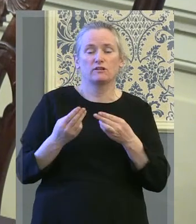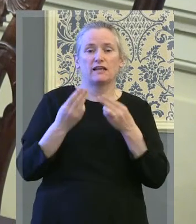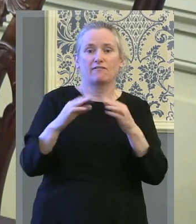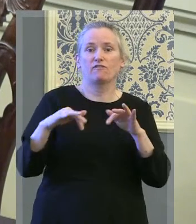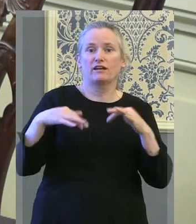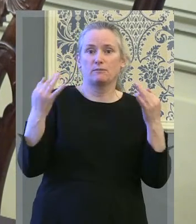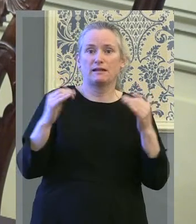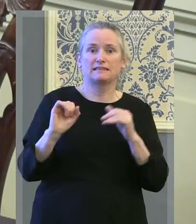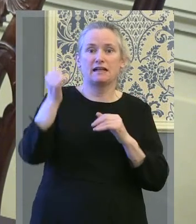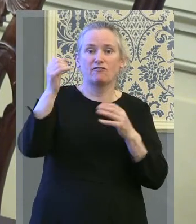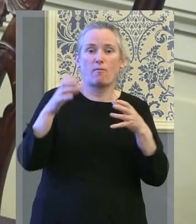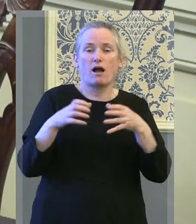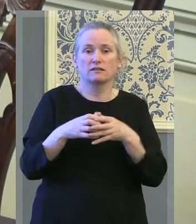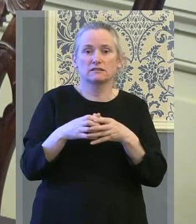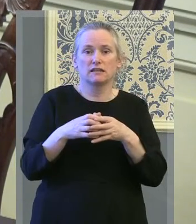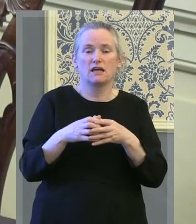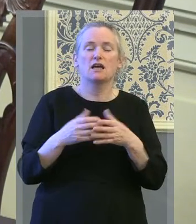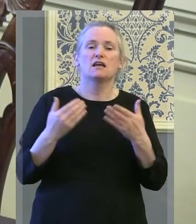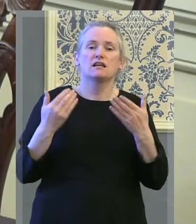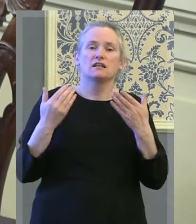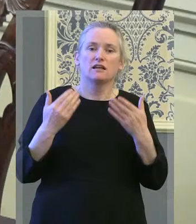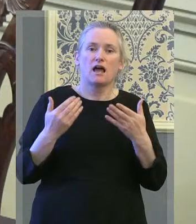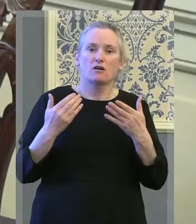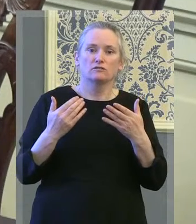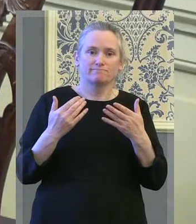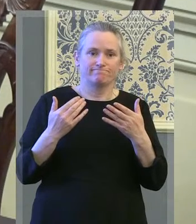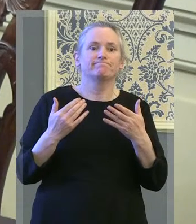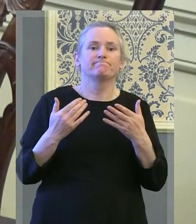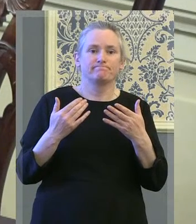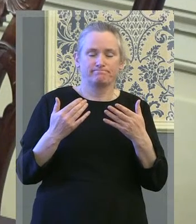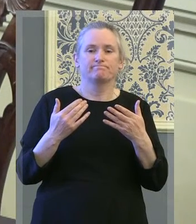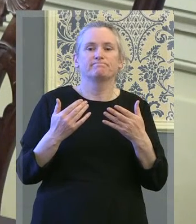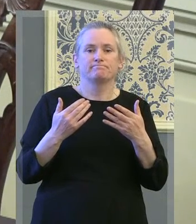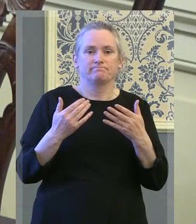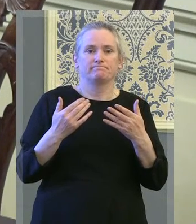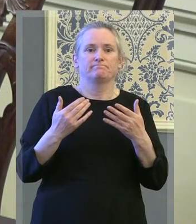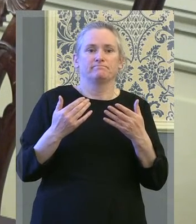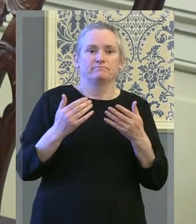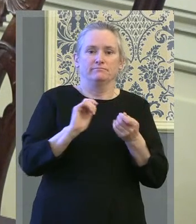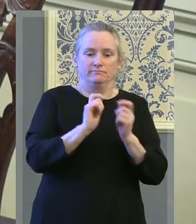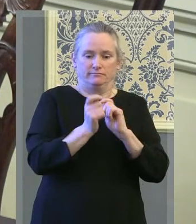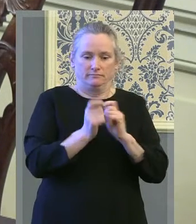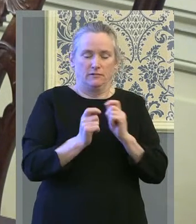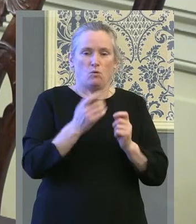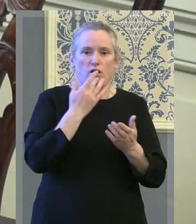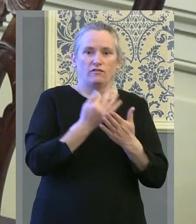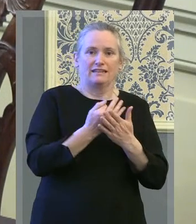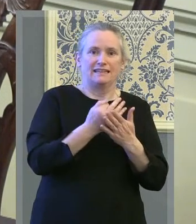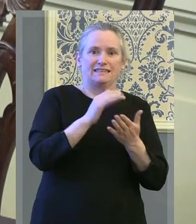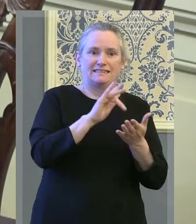in a silver box has now been revived by Waterford City and County Council. The engraved box